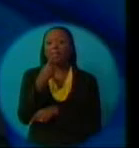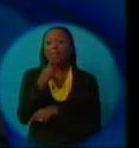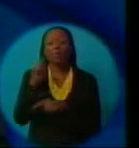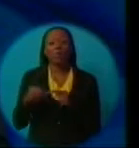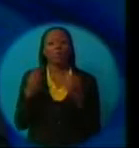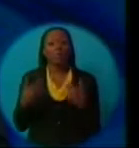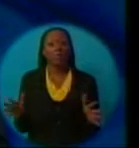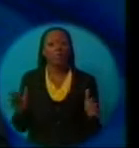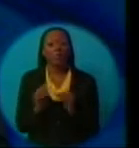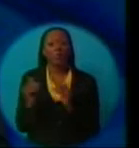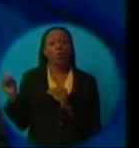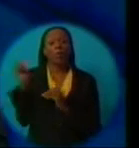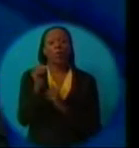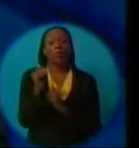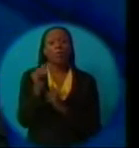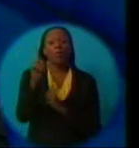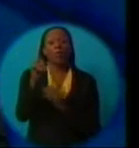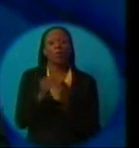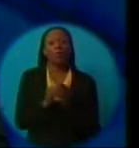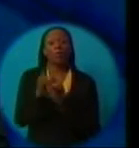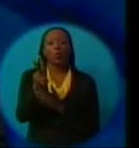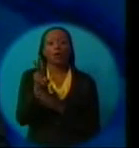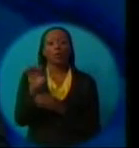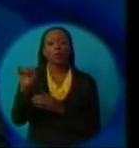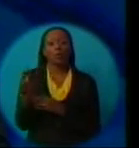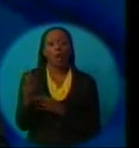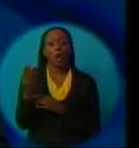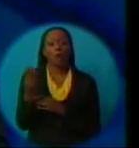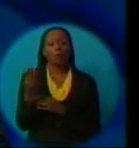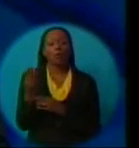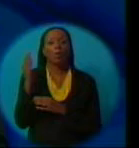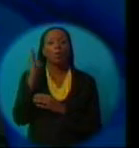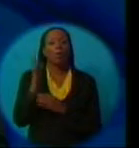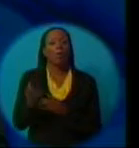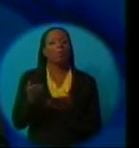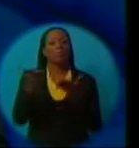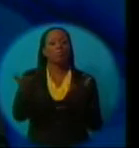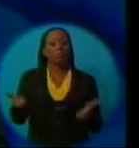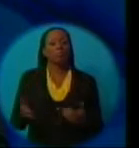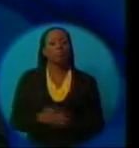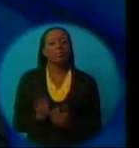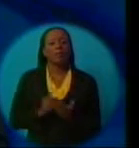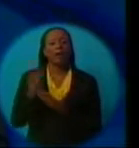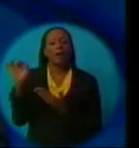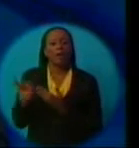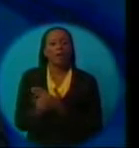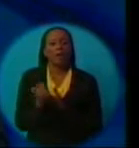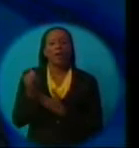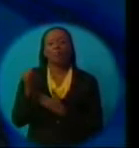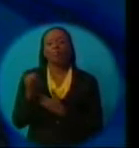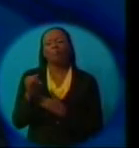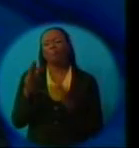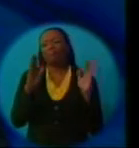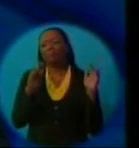finished, just over 1,200 jobs, including 400 permanent posts, will be made available. The project